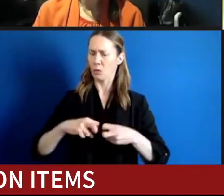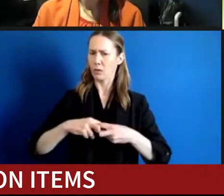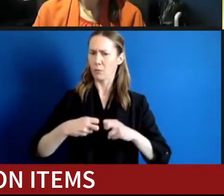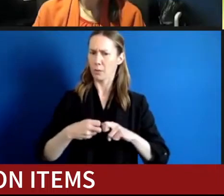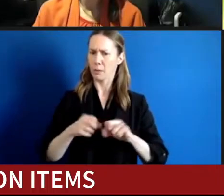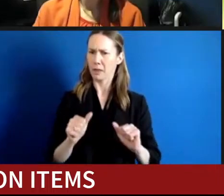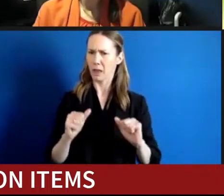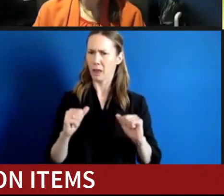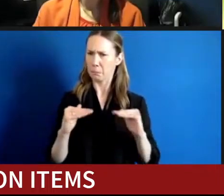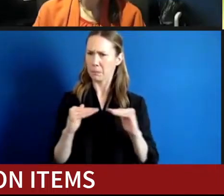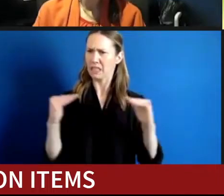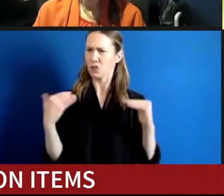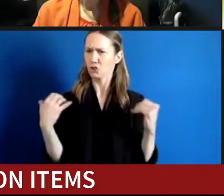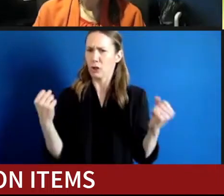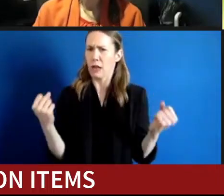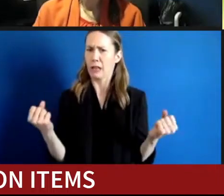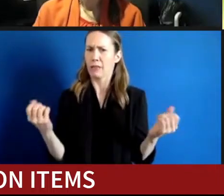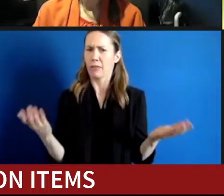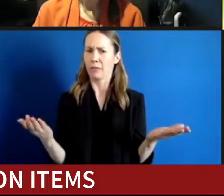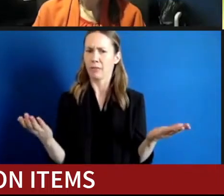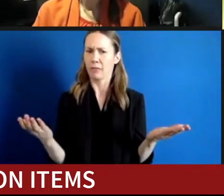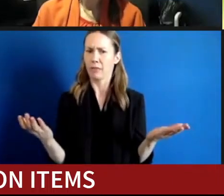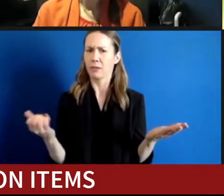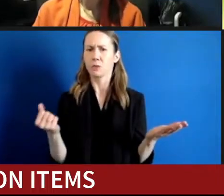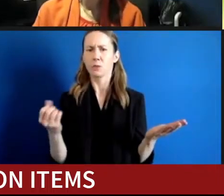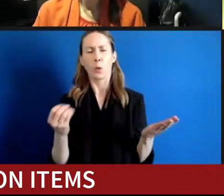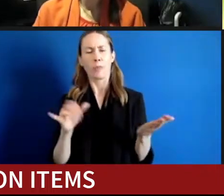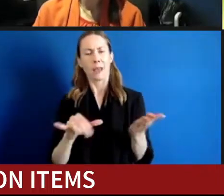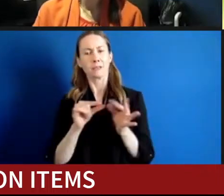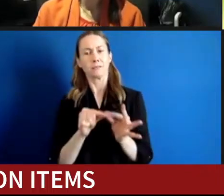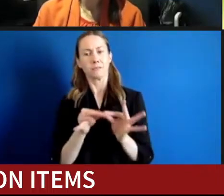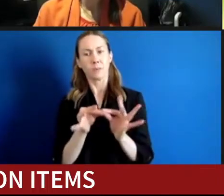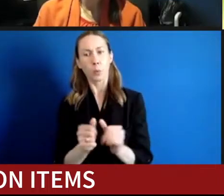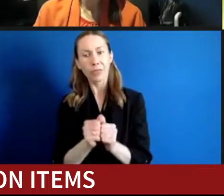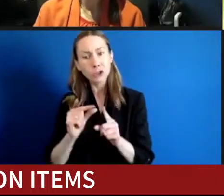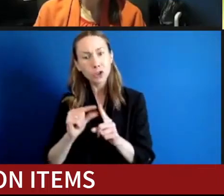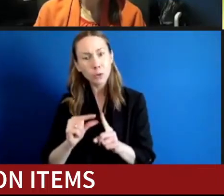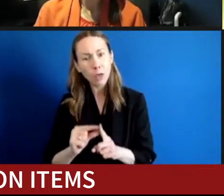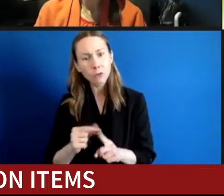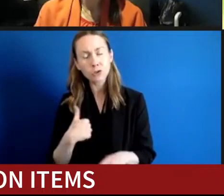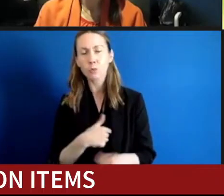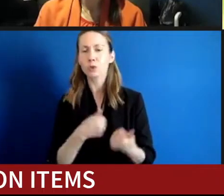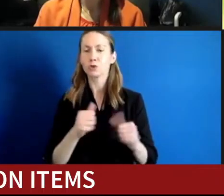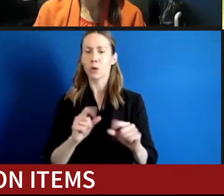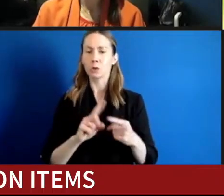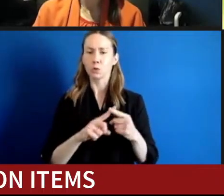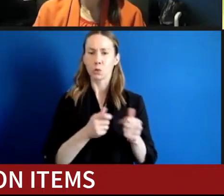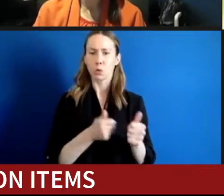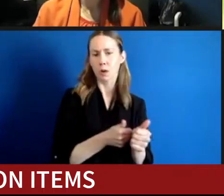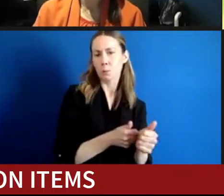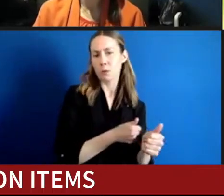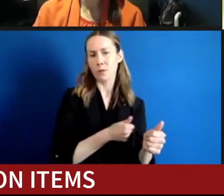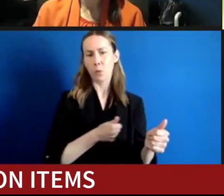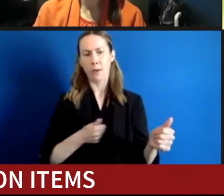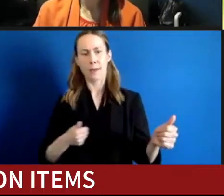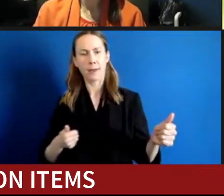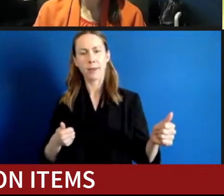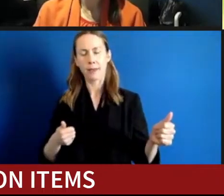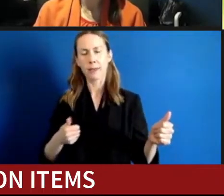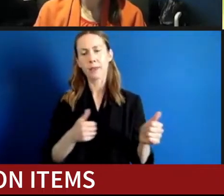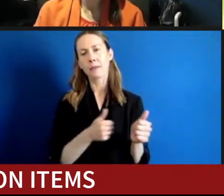So so that's why in terms of the terminology, we are trying to move away from